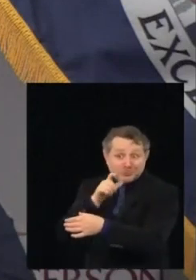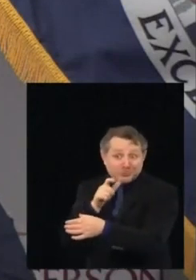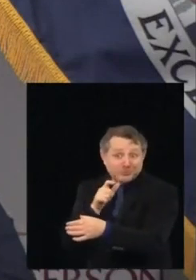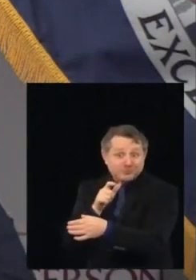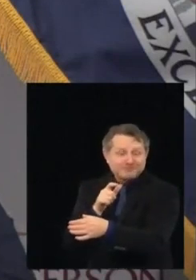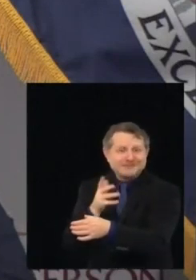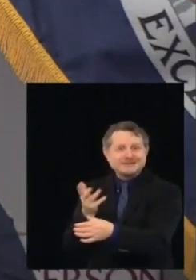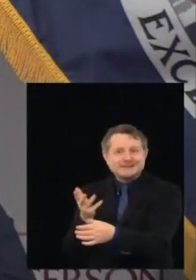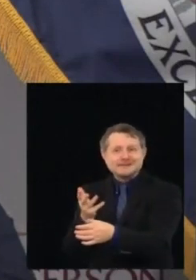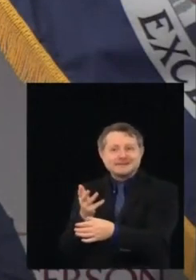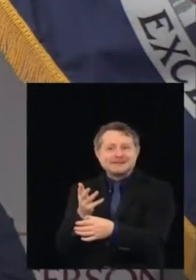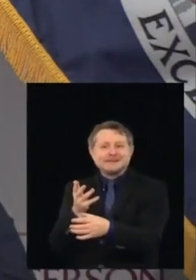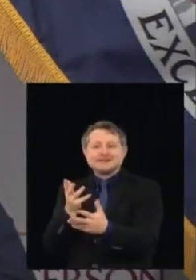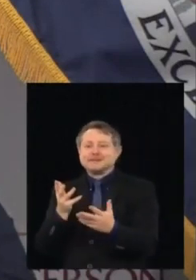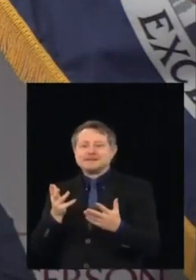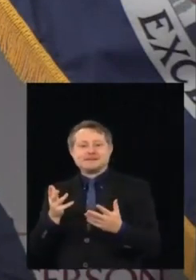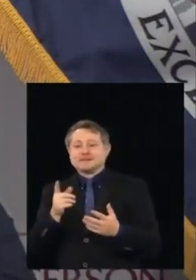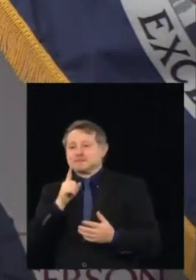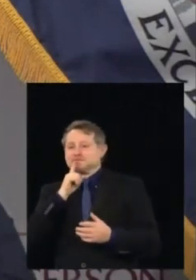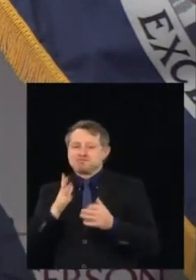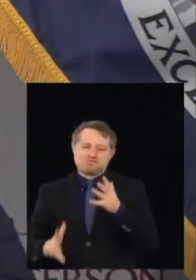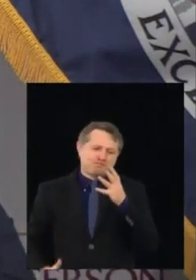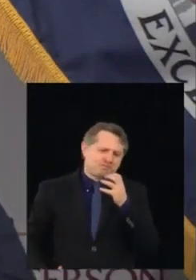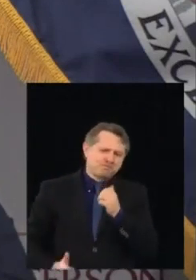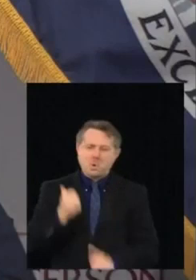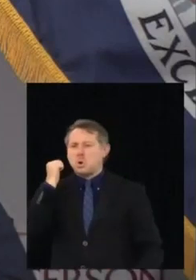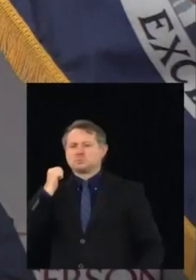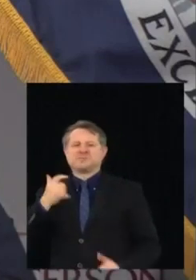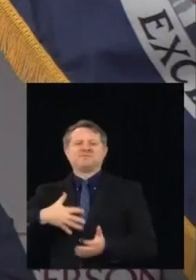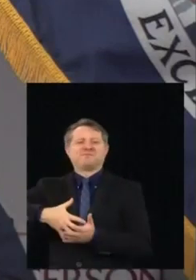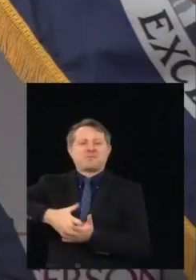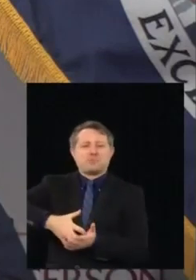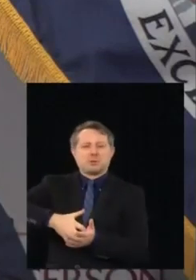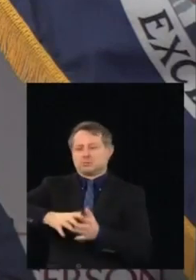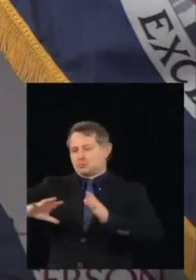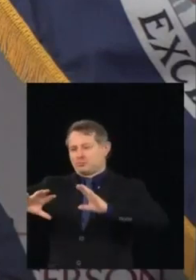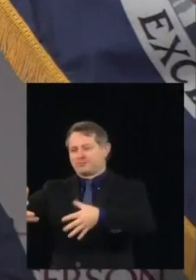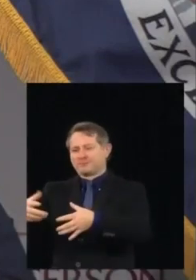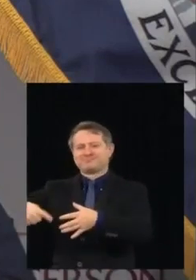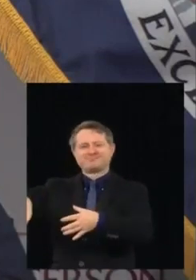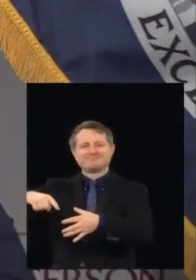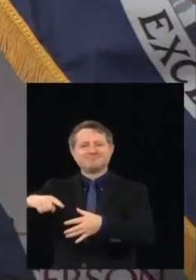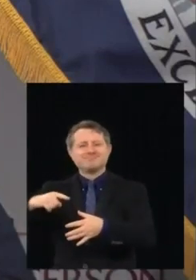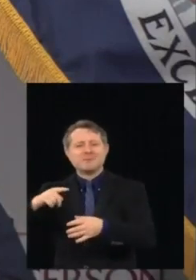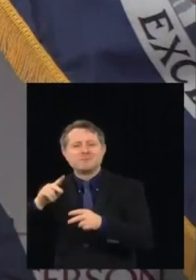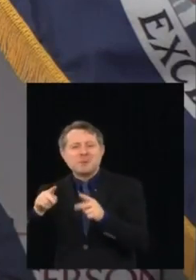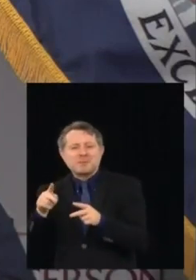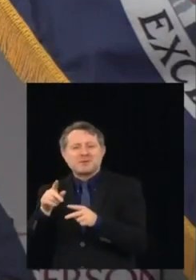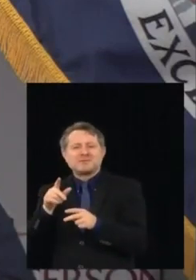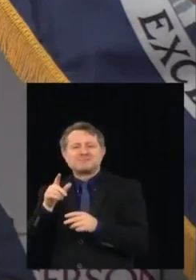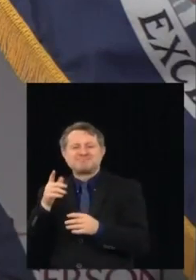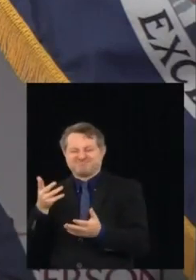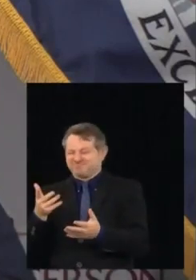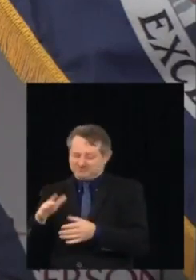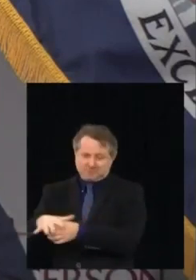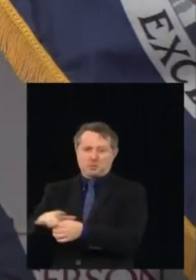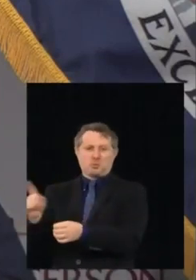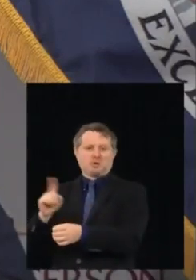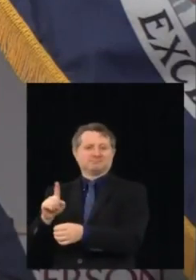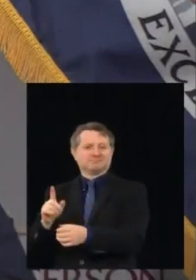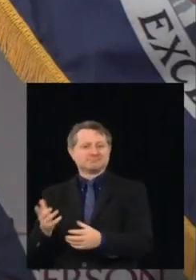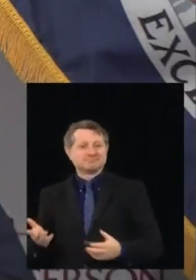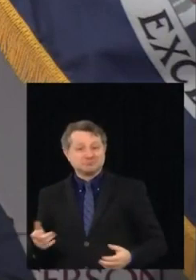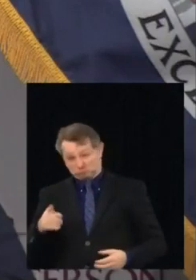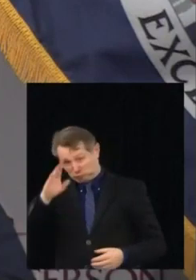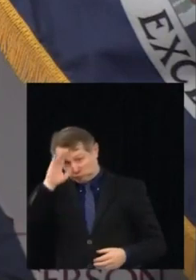the most vulnerable people in the most vulnerable place. I know they're not happy